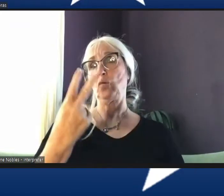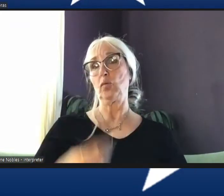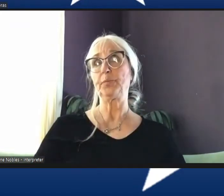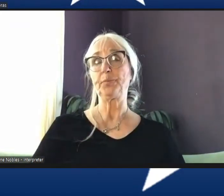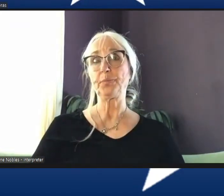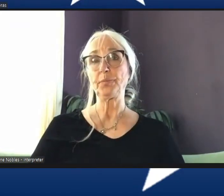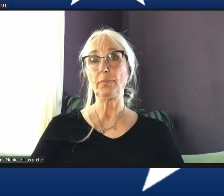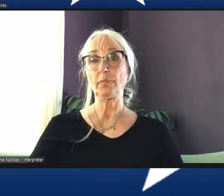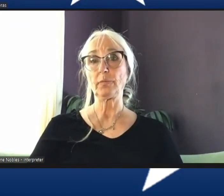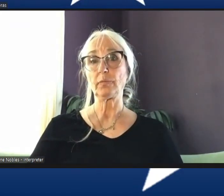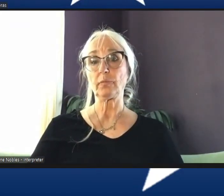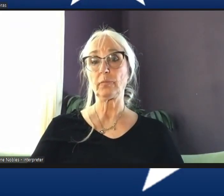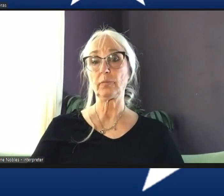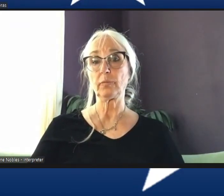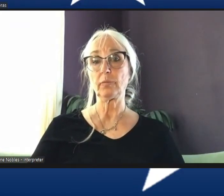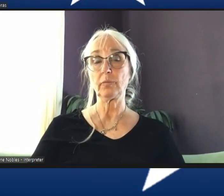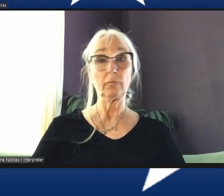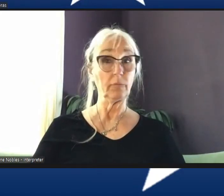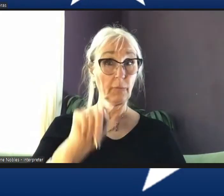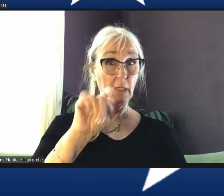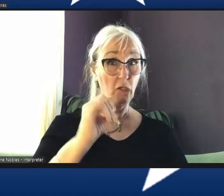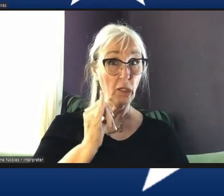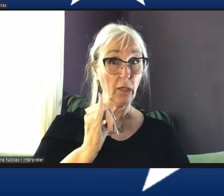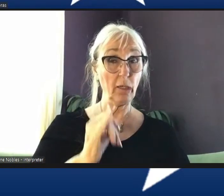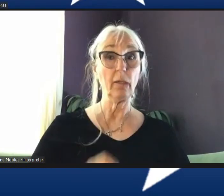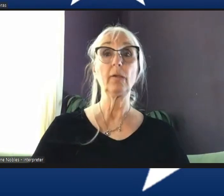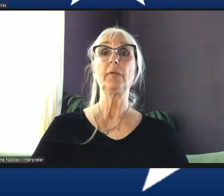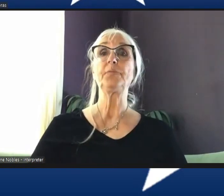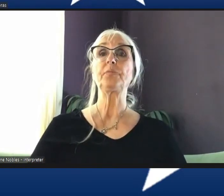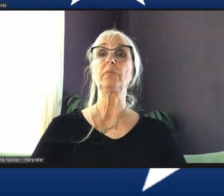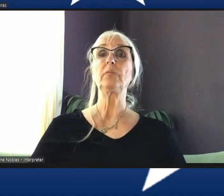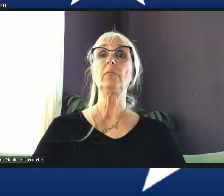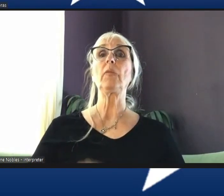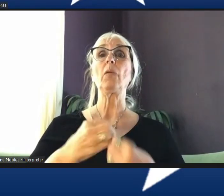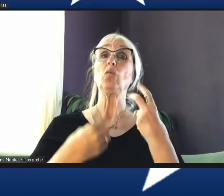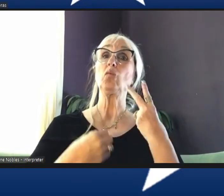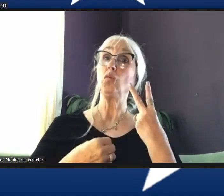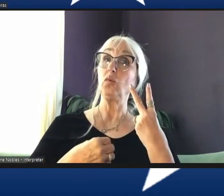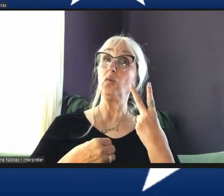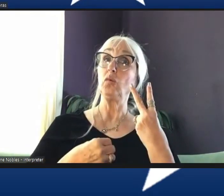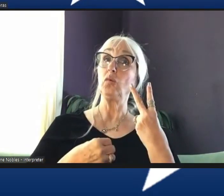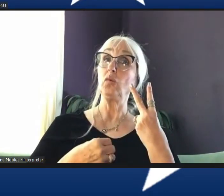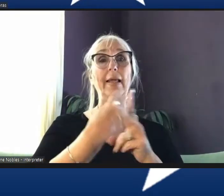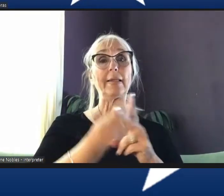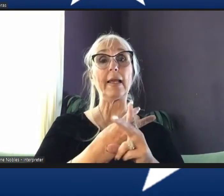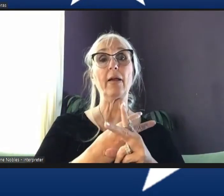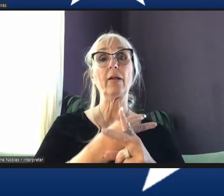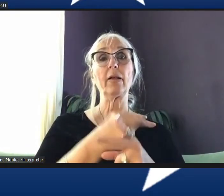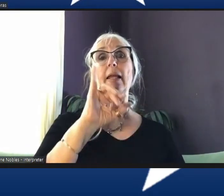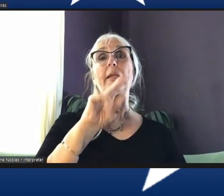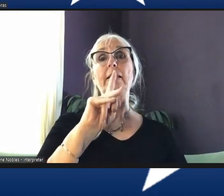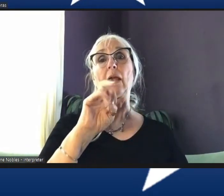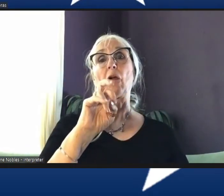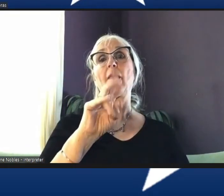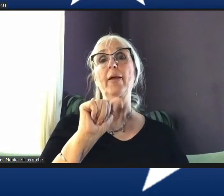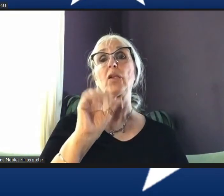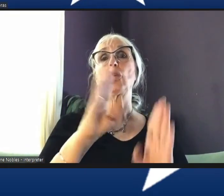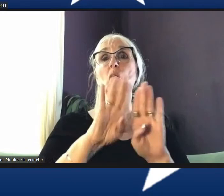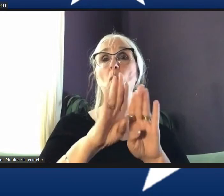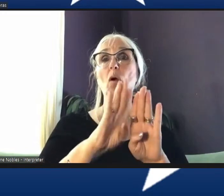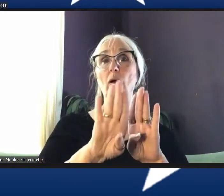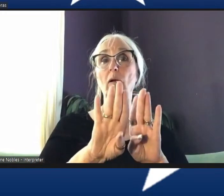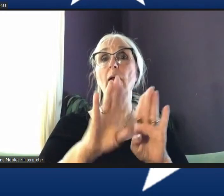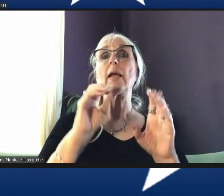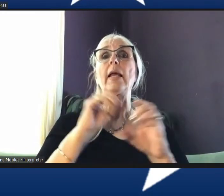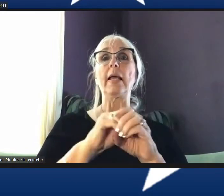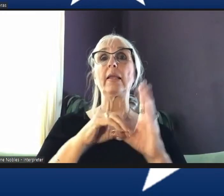Okay. TJ? So field order number 2 takes care of the interior door hardware in the facility. The